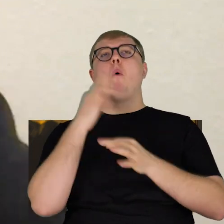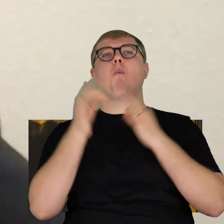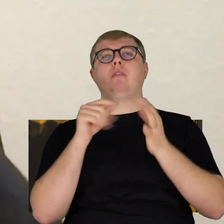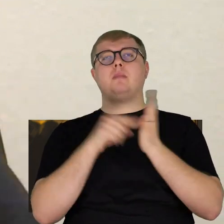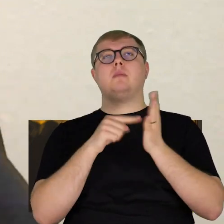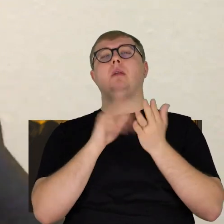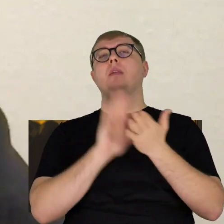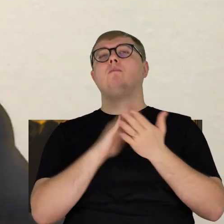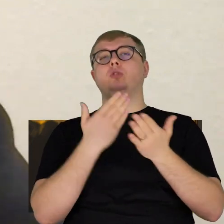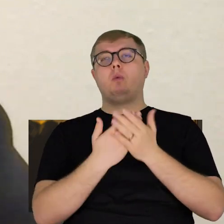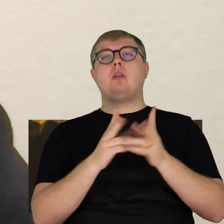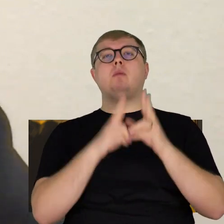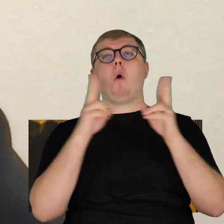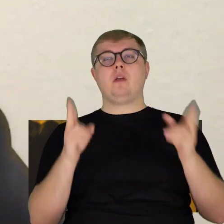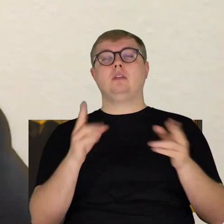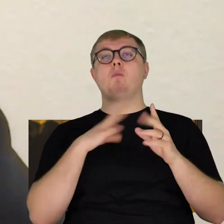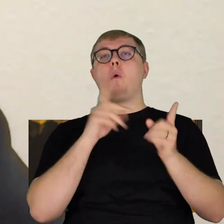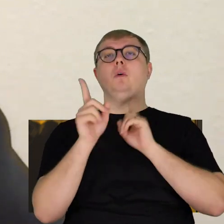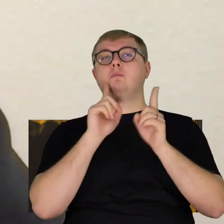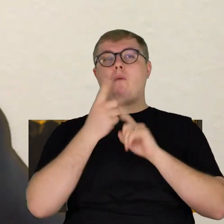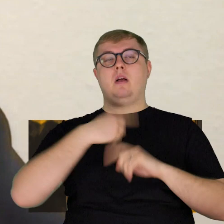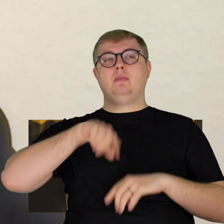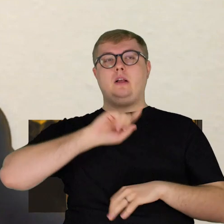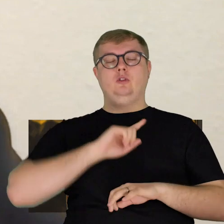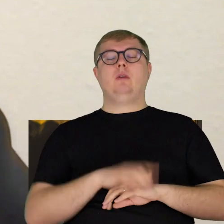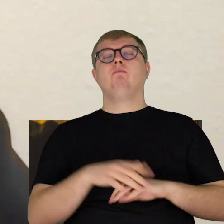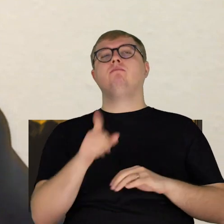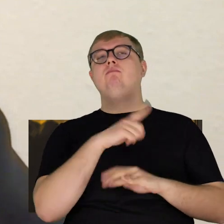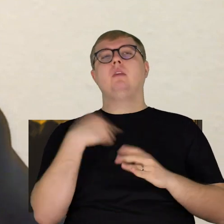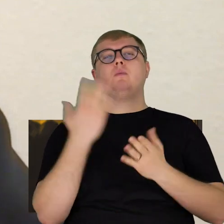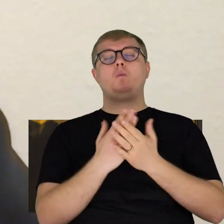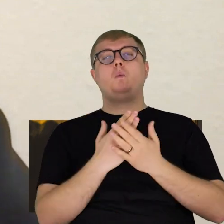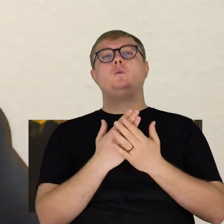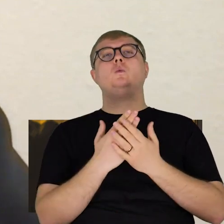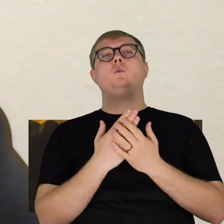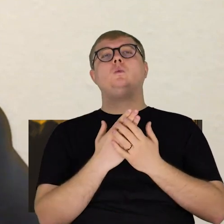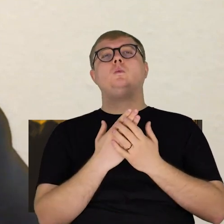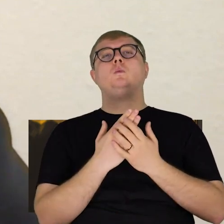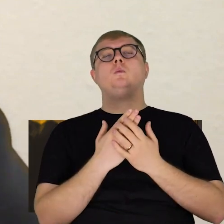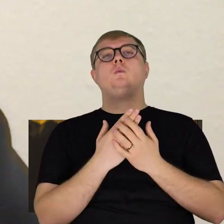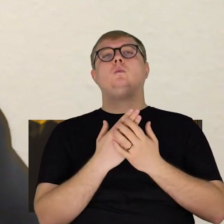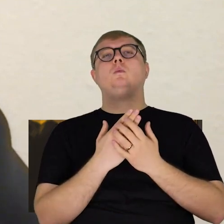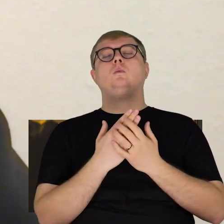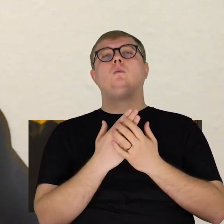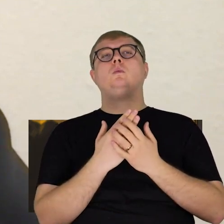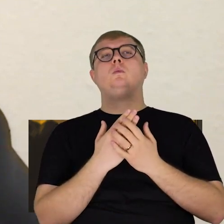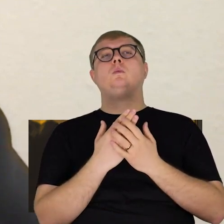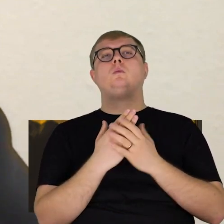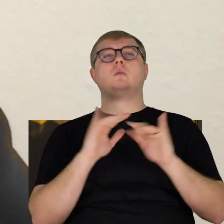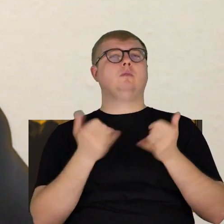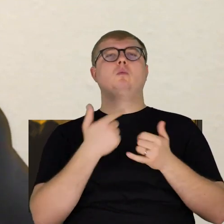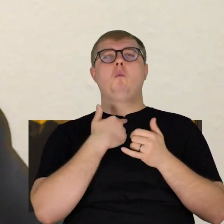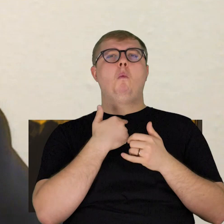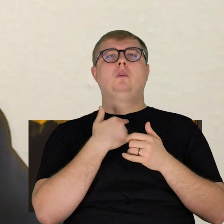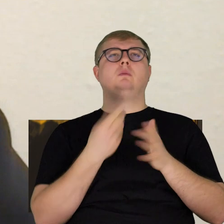through our talk, for example. And we enriched this with some voice, some sound and